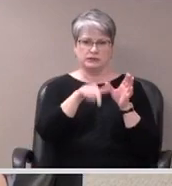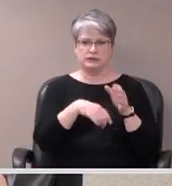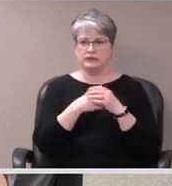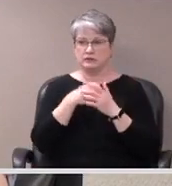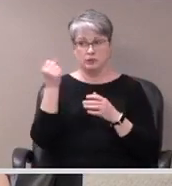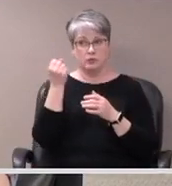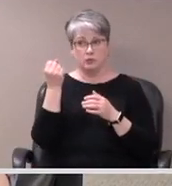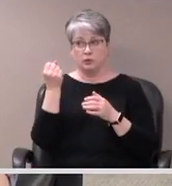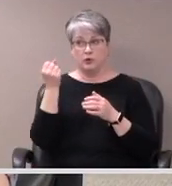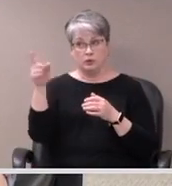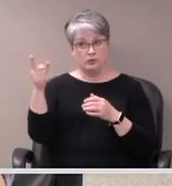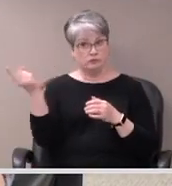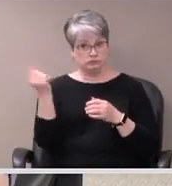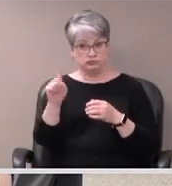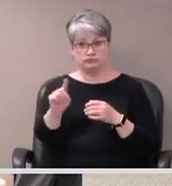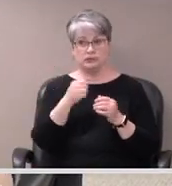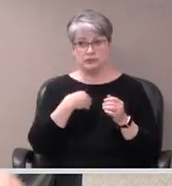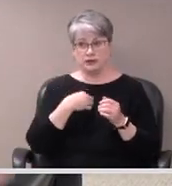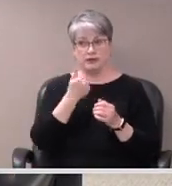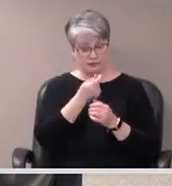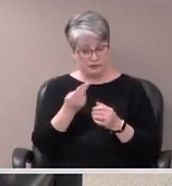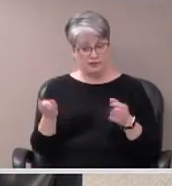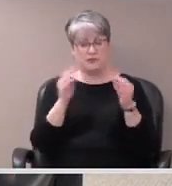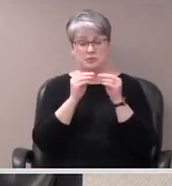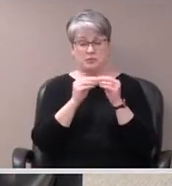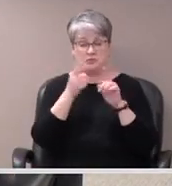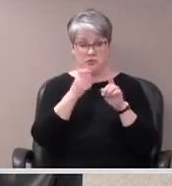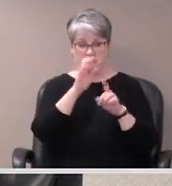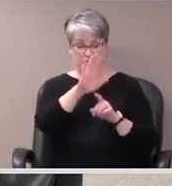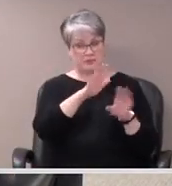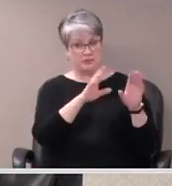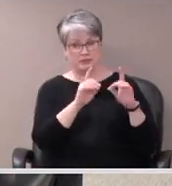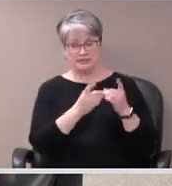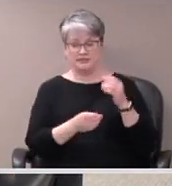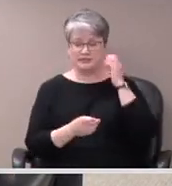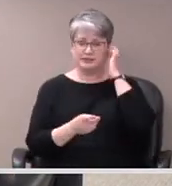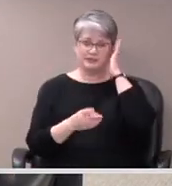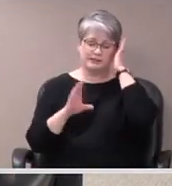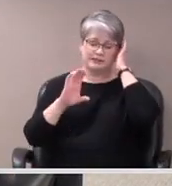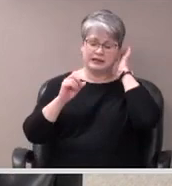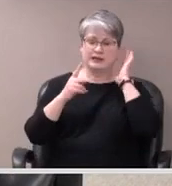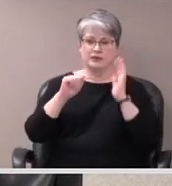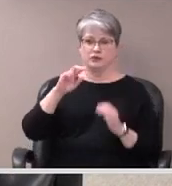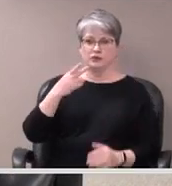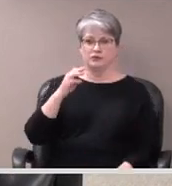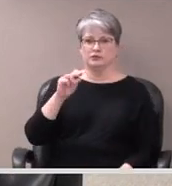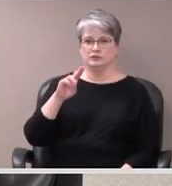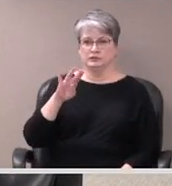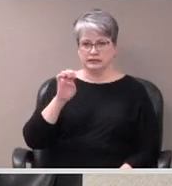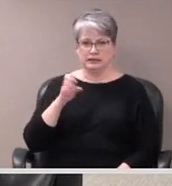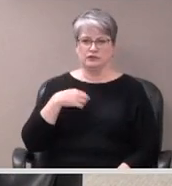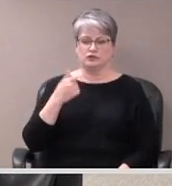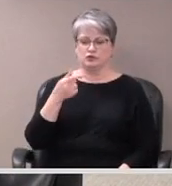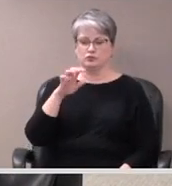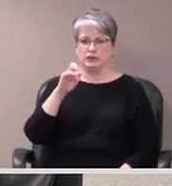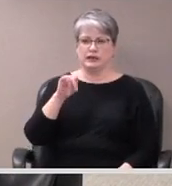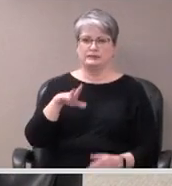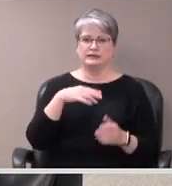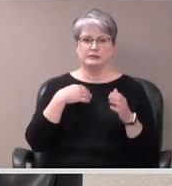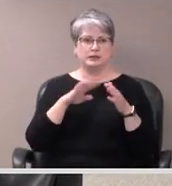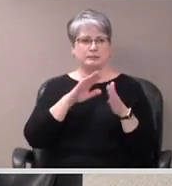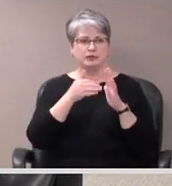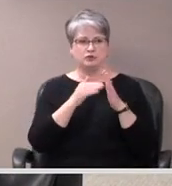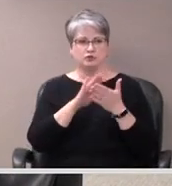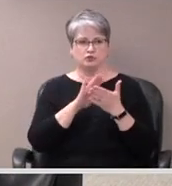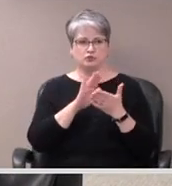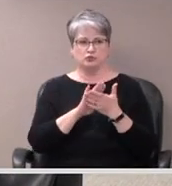on, Ms. Duncan, we have a couple more from your district. Catherine Grant, a teacher at Lassiter Middle School. Joining